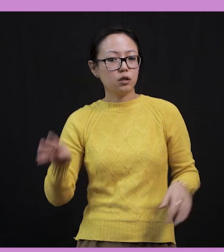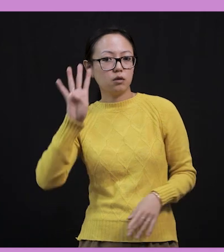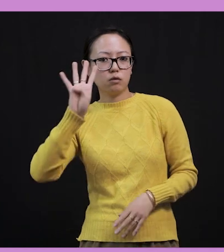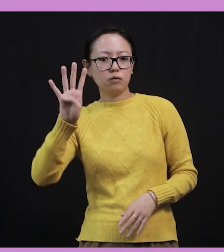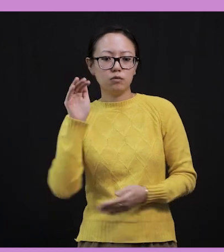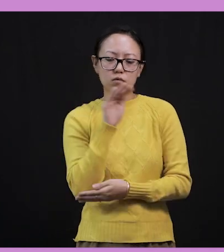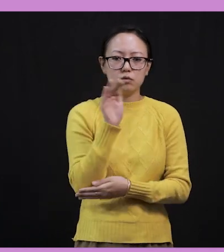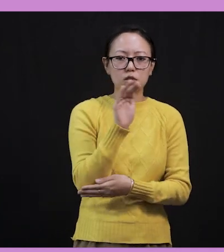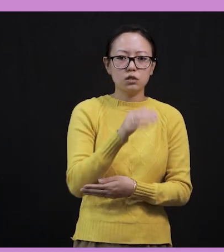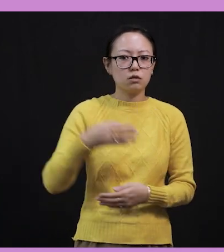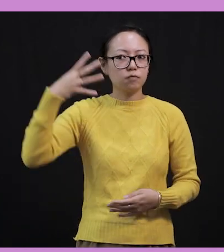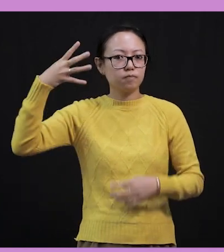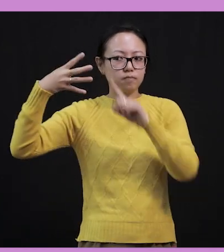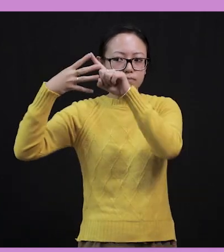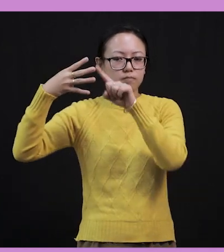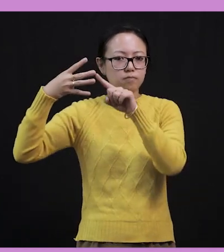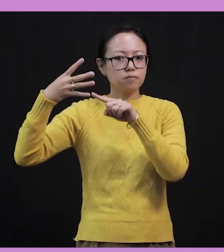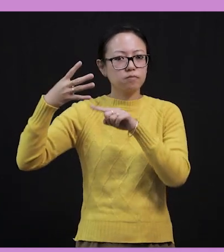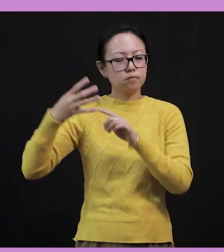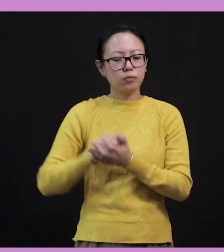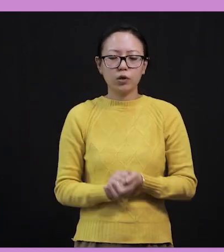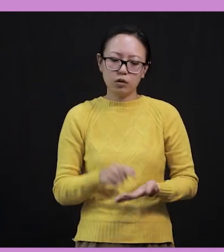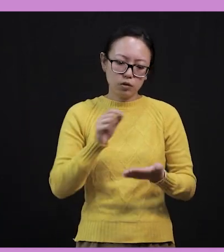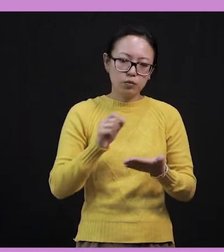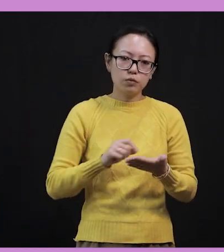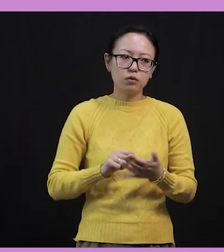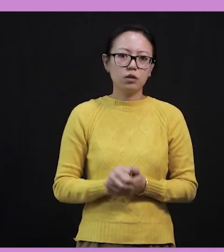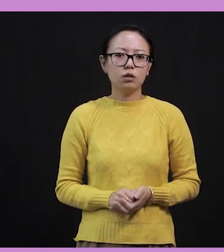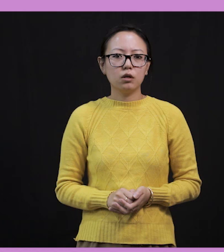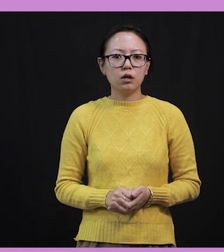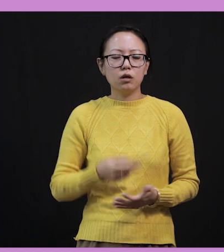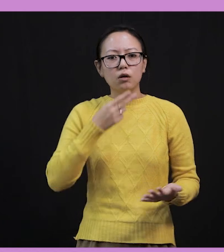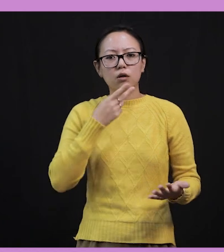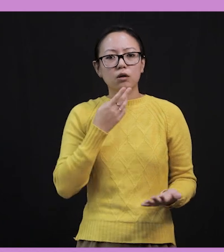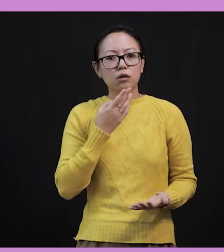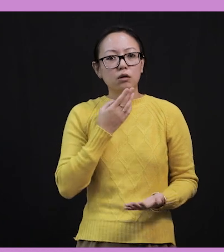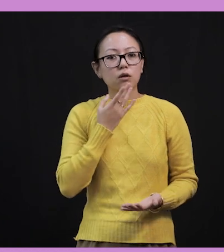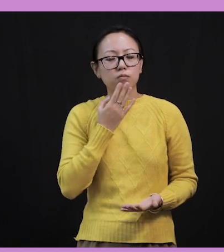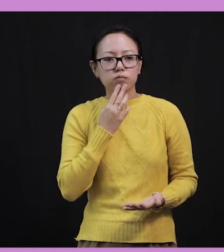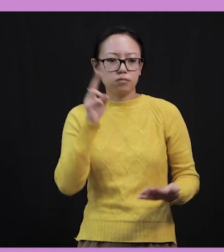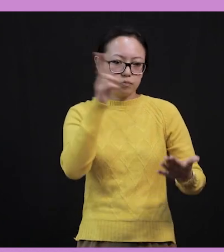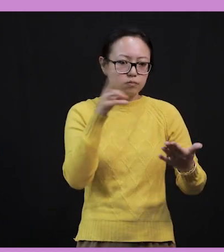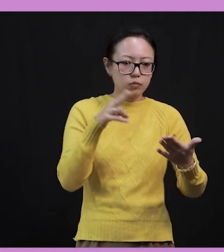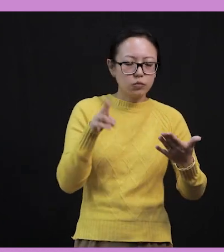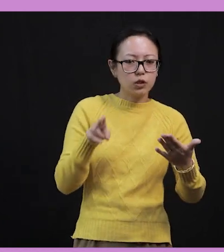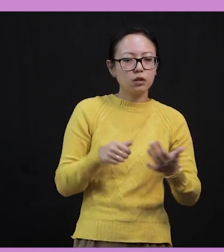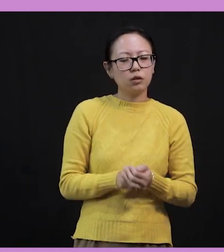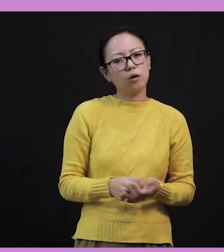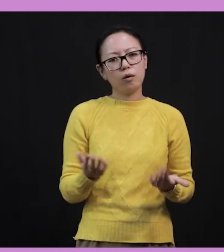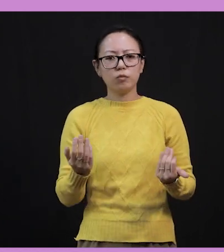you can simply draw in front of the information that you have provided, or if you have a magazine, and you